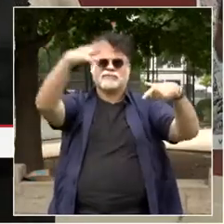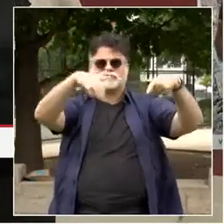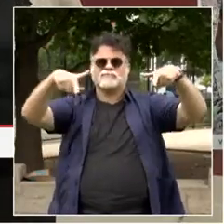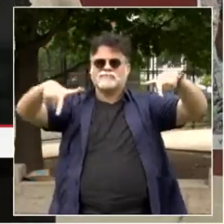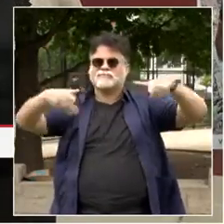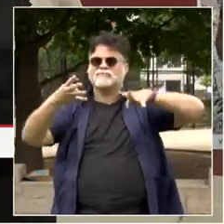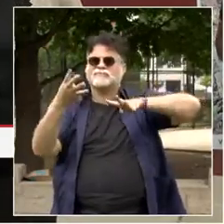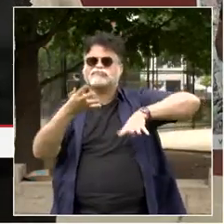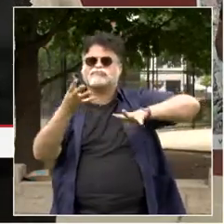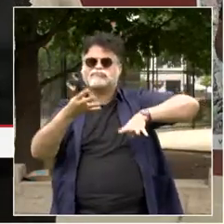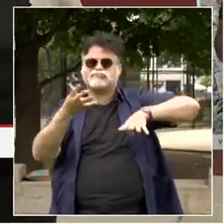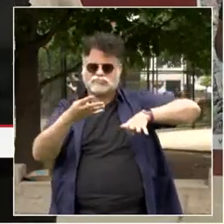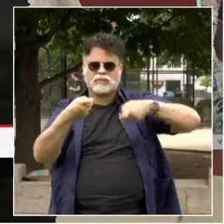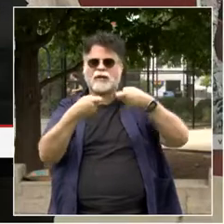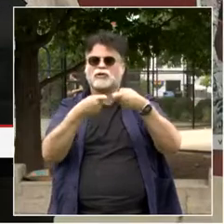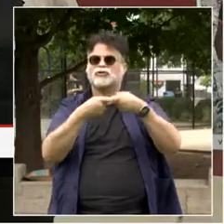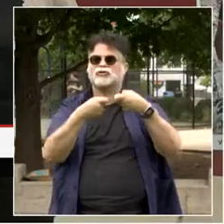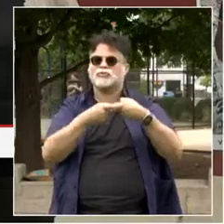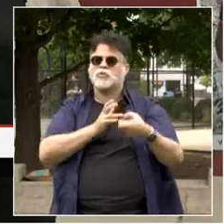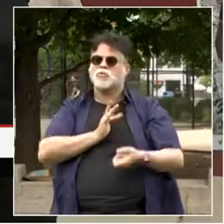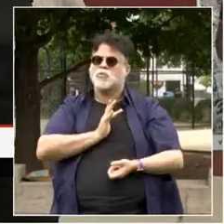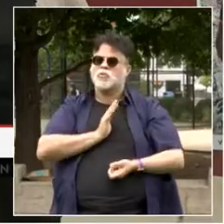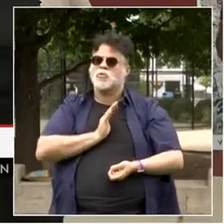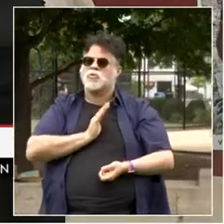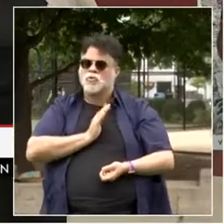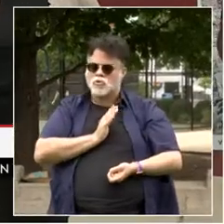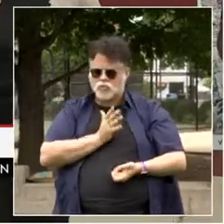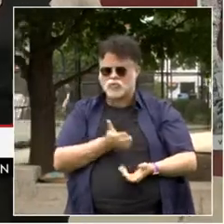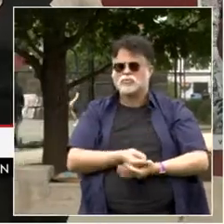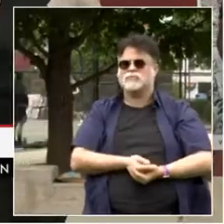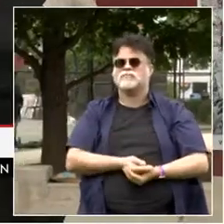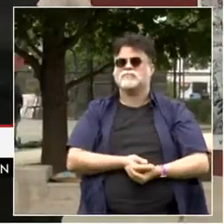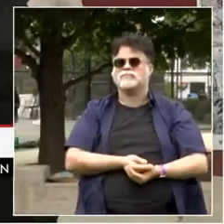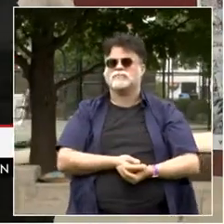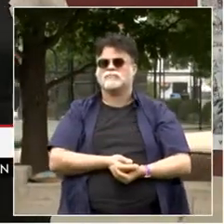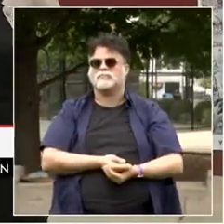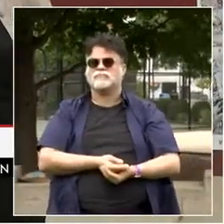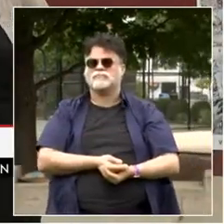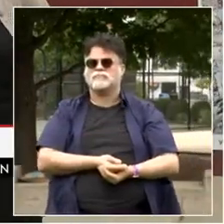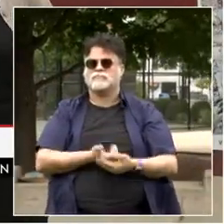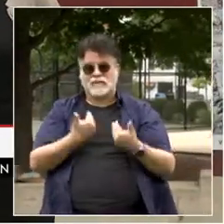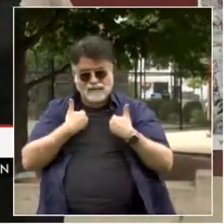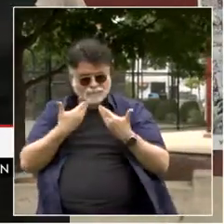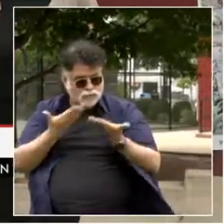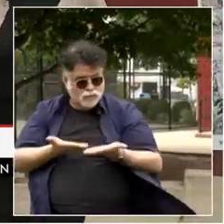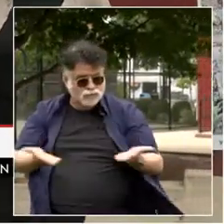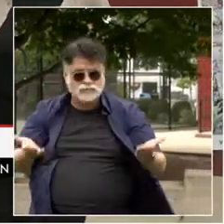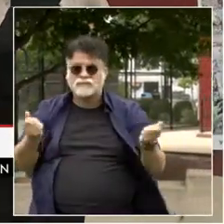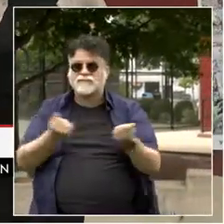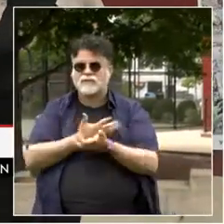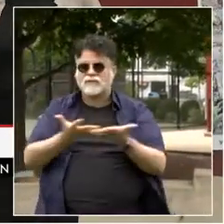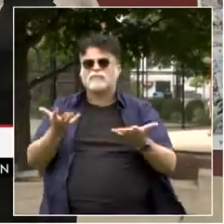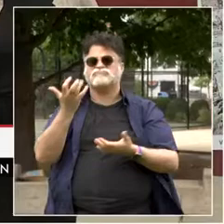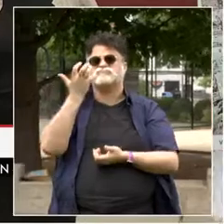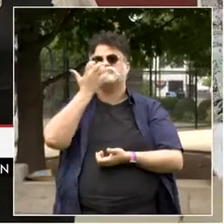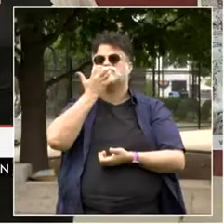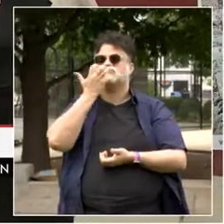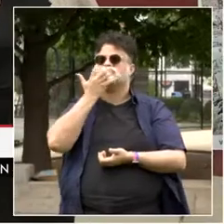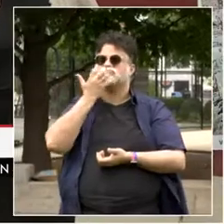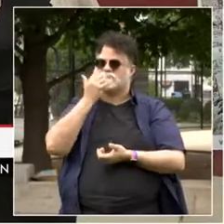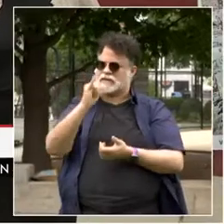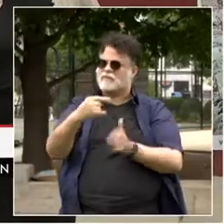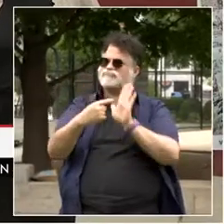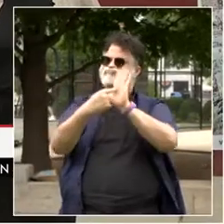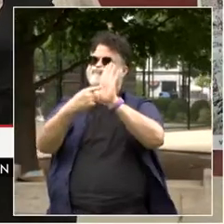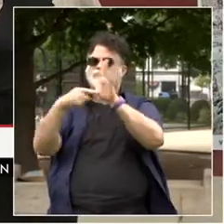that we're being sustainable with the resources that we have, and I think it's a good model for what recreation centers will look like going forward. So